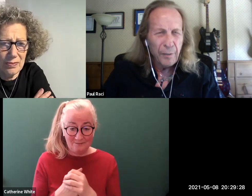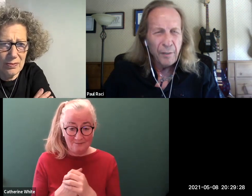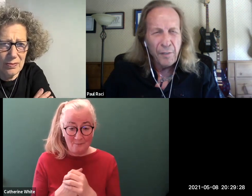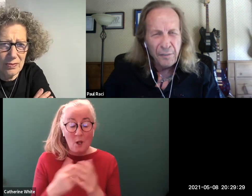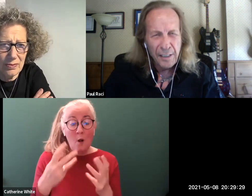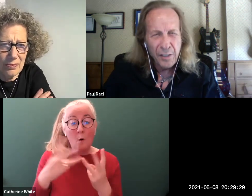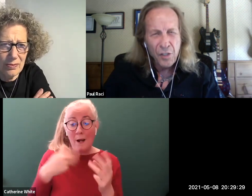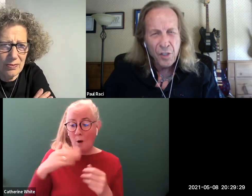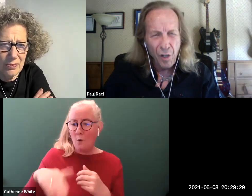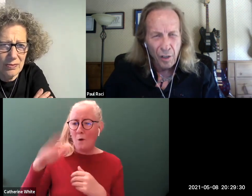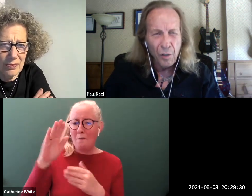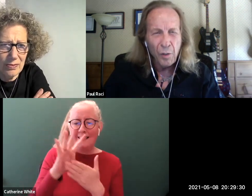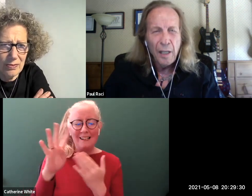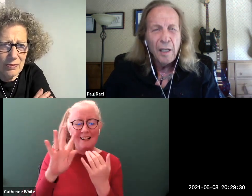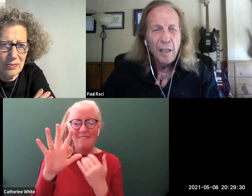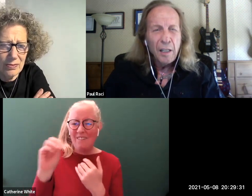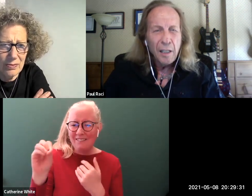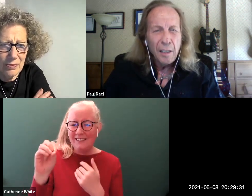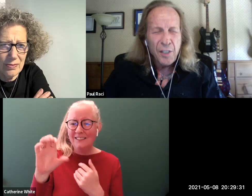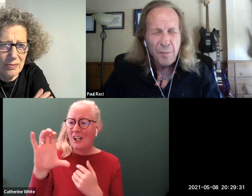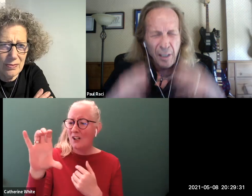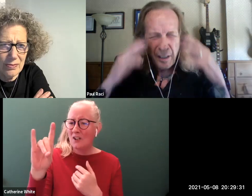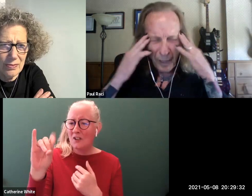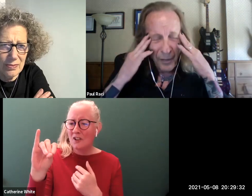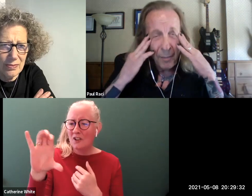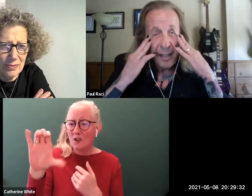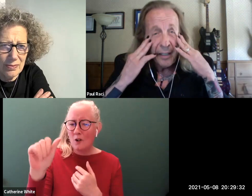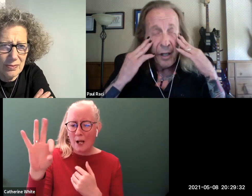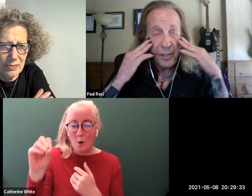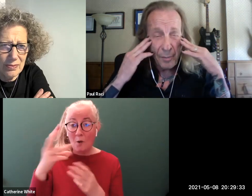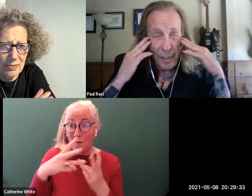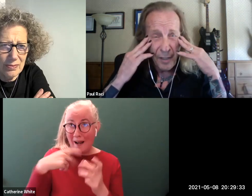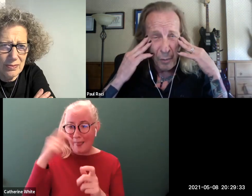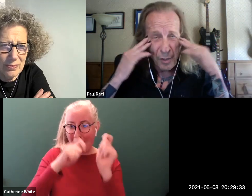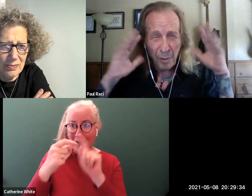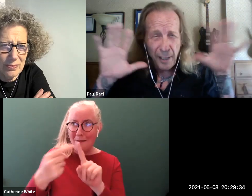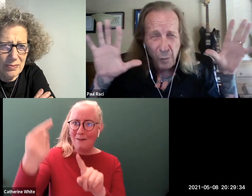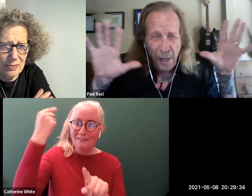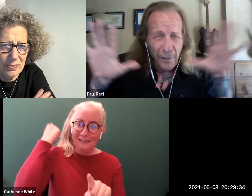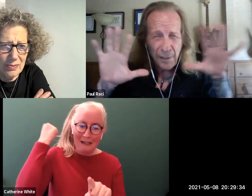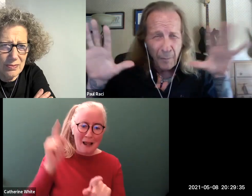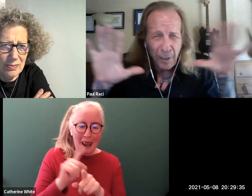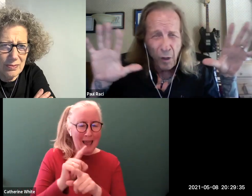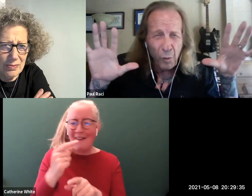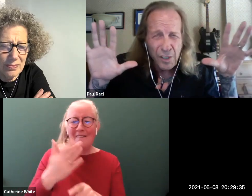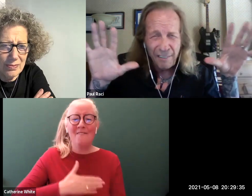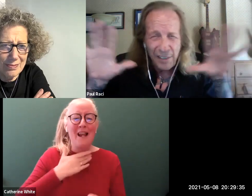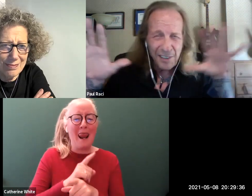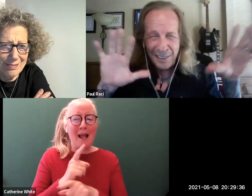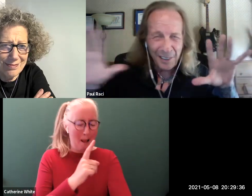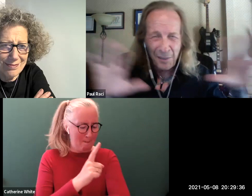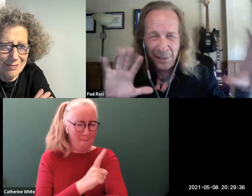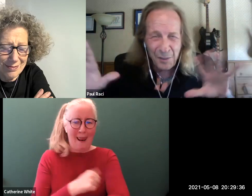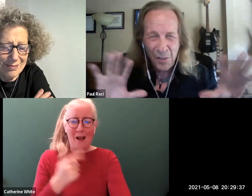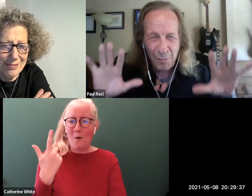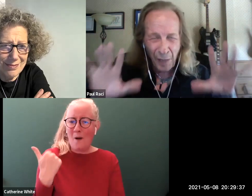Growing up in the 50s in Chicago, when I think about it now, it seems like everything was in black and white at that time. The color wasn't invented